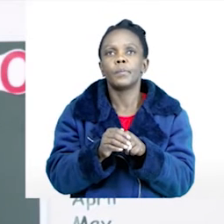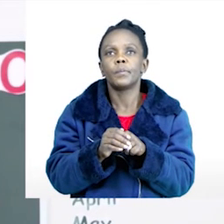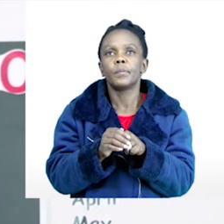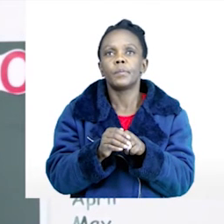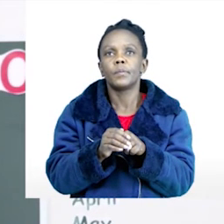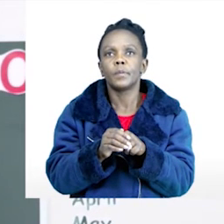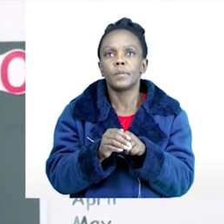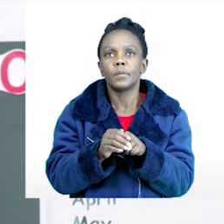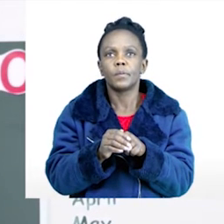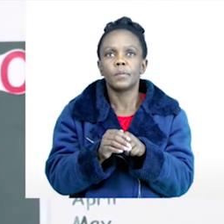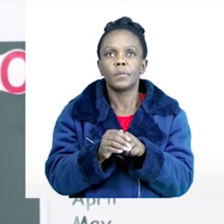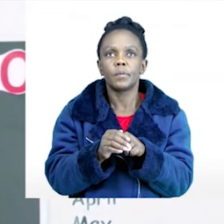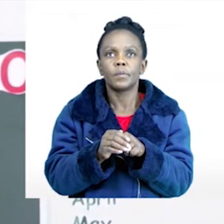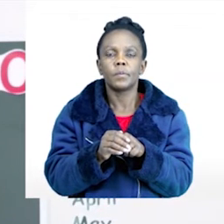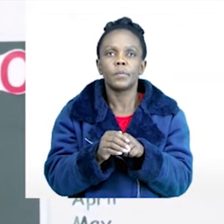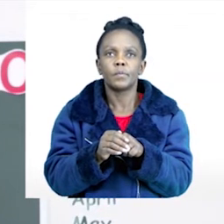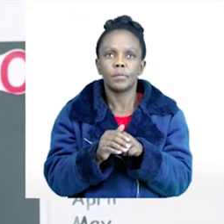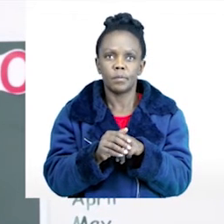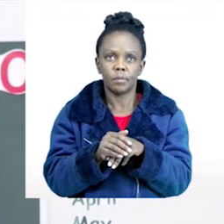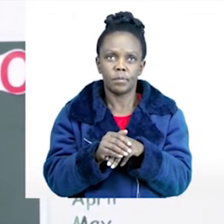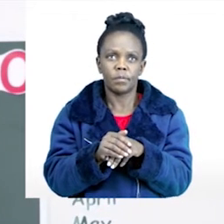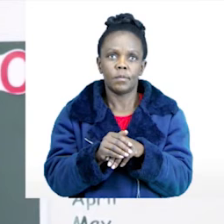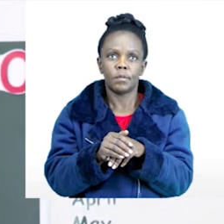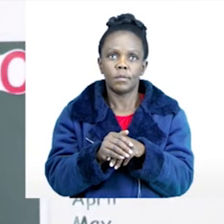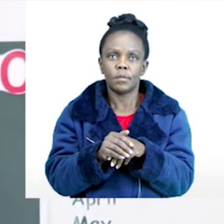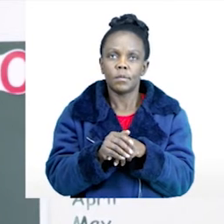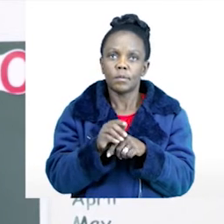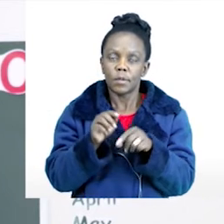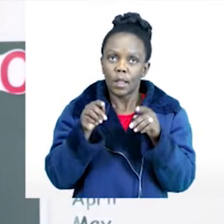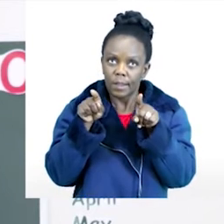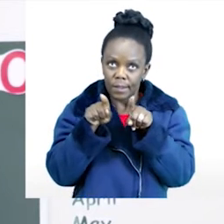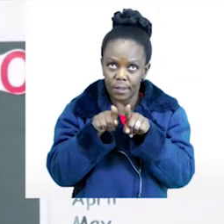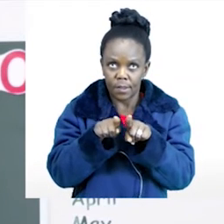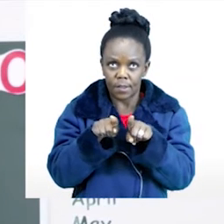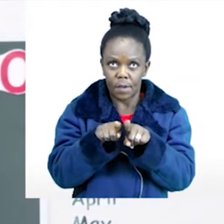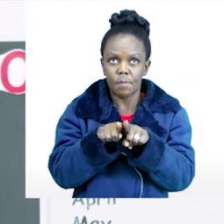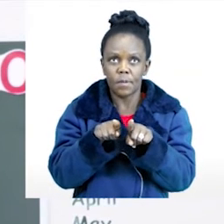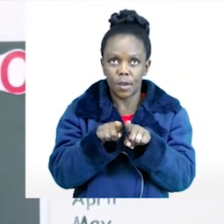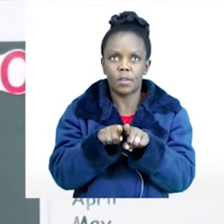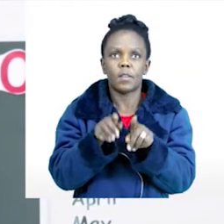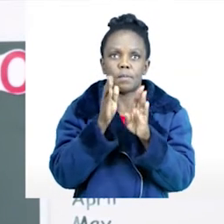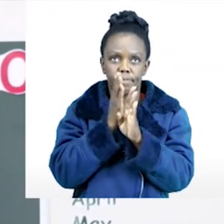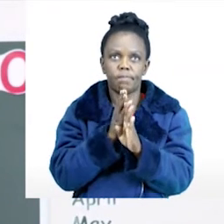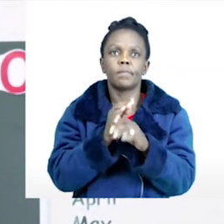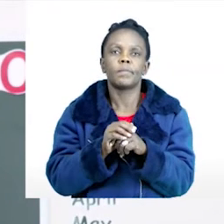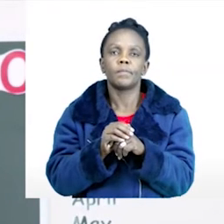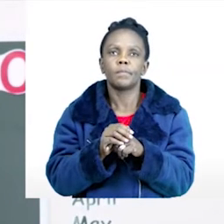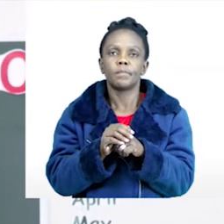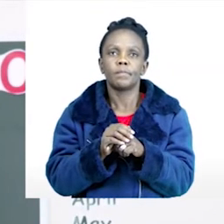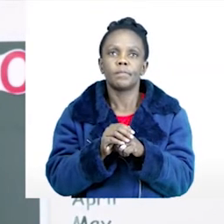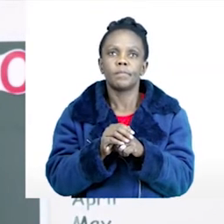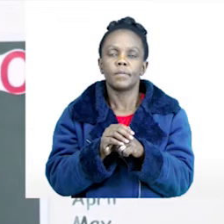the other dot. Now we know that our arrow is complete. You're going to